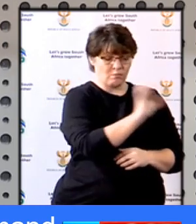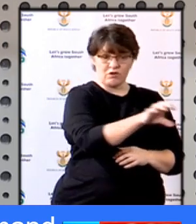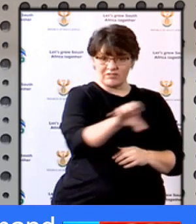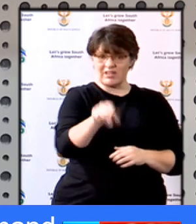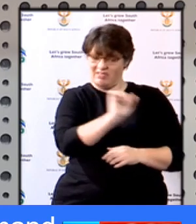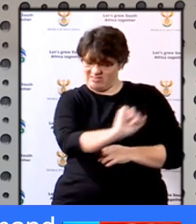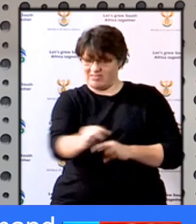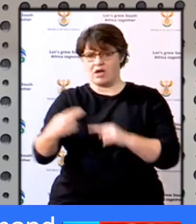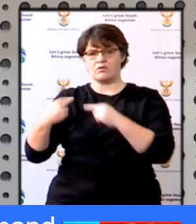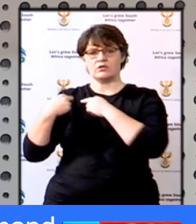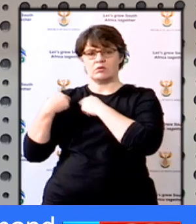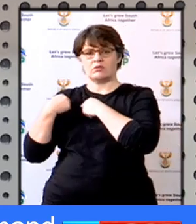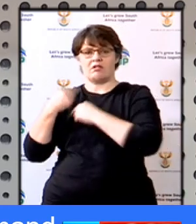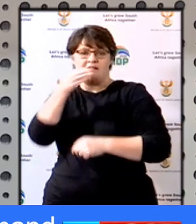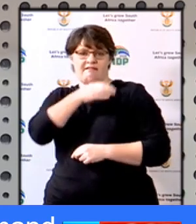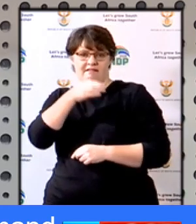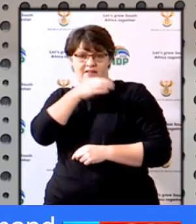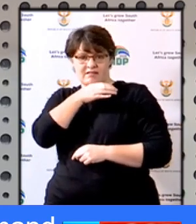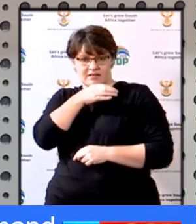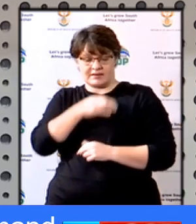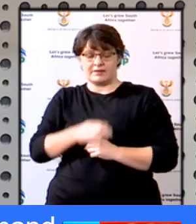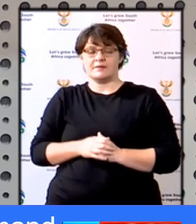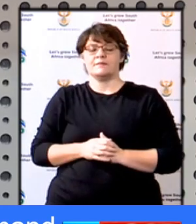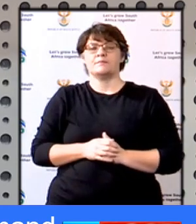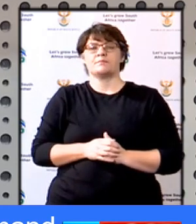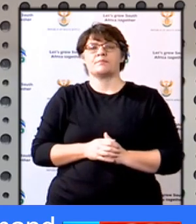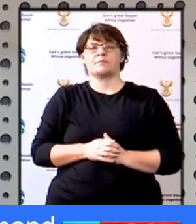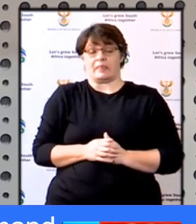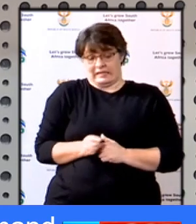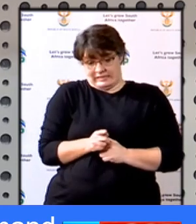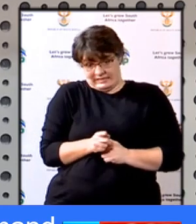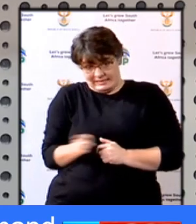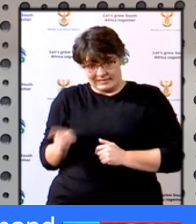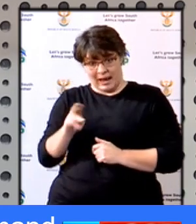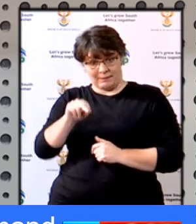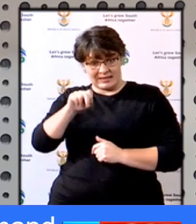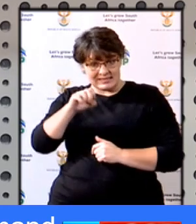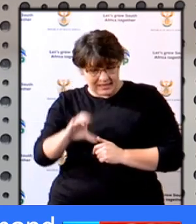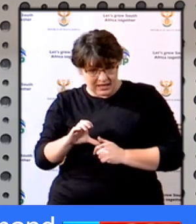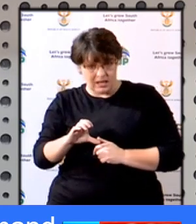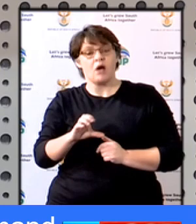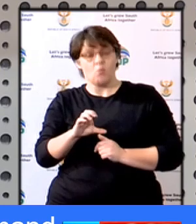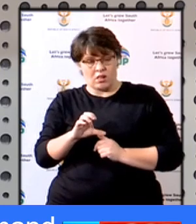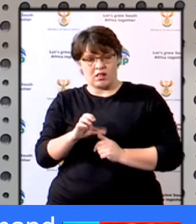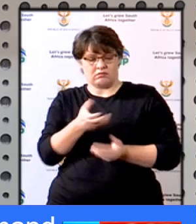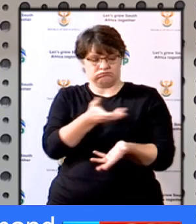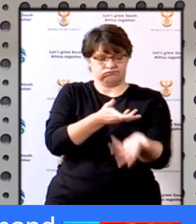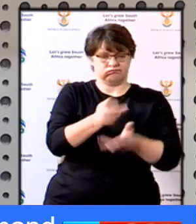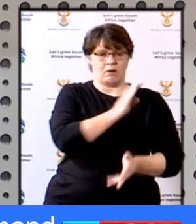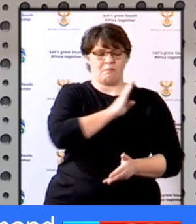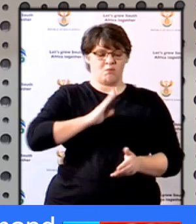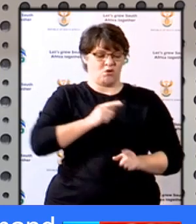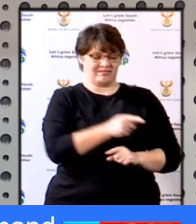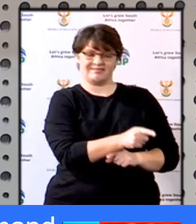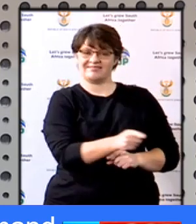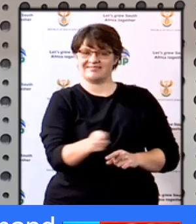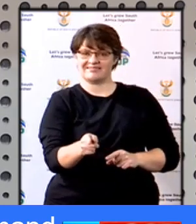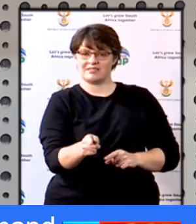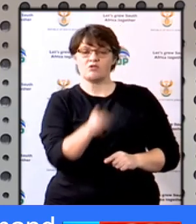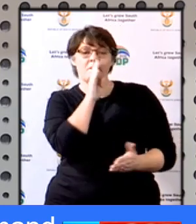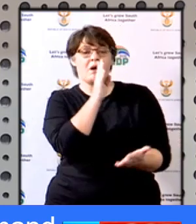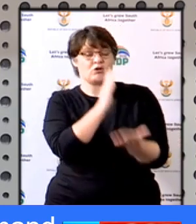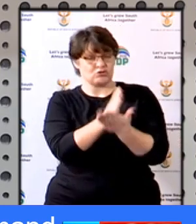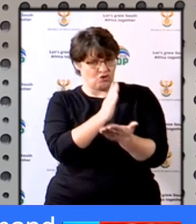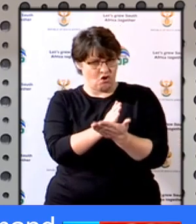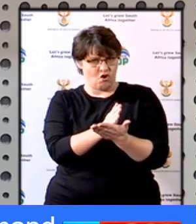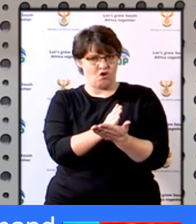responsible for liquor in the different provinces. And they now will talk to the liquor boards to ensure that